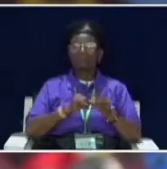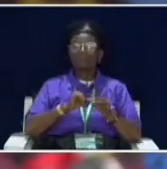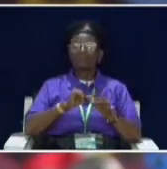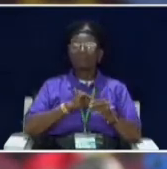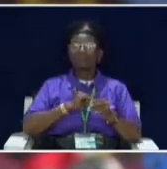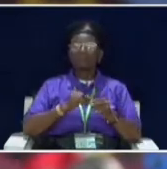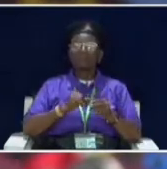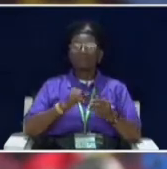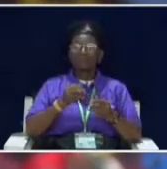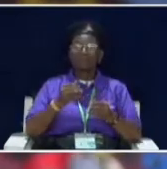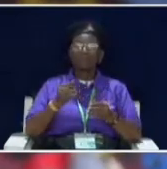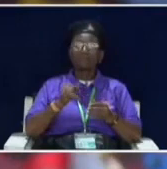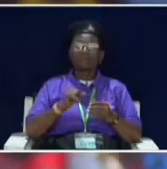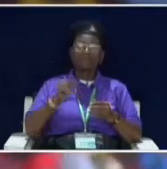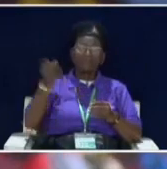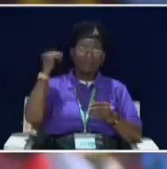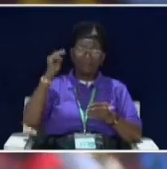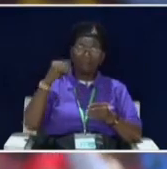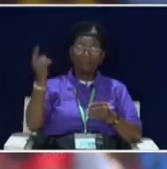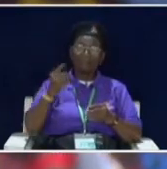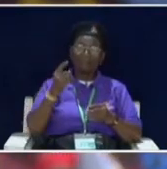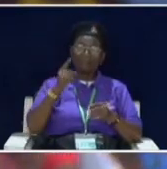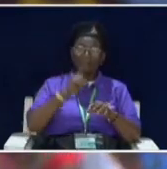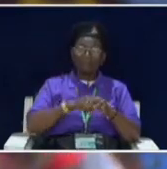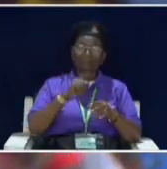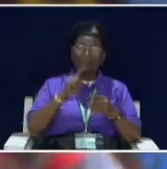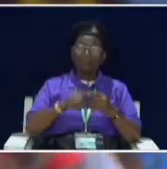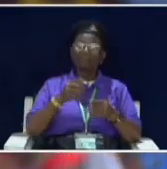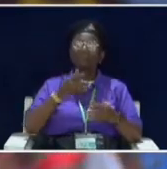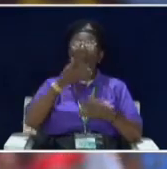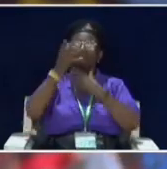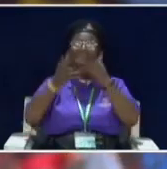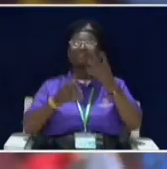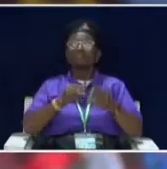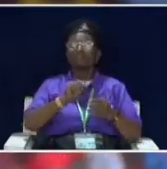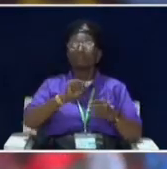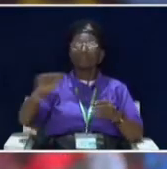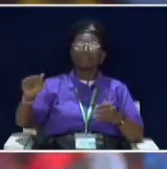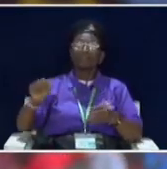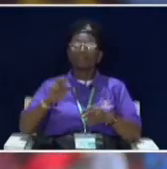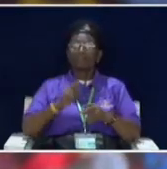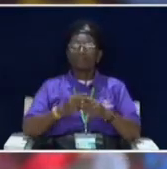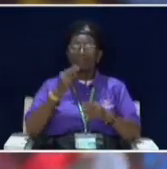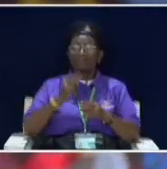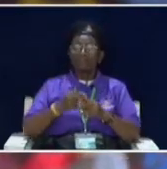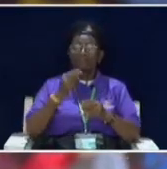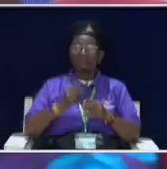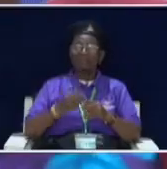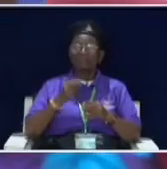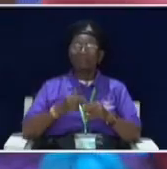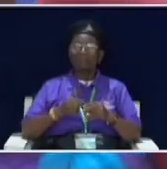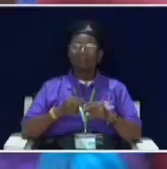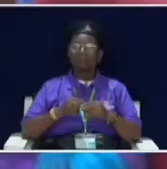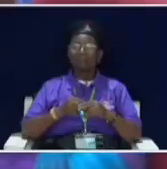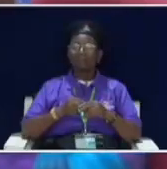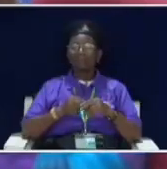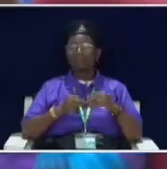name. Oh akoko kan wa lati daruko kan soso ni.